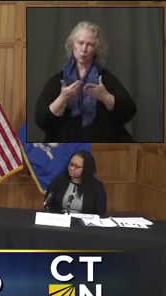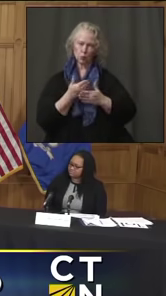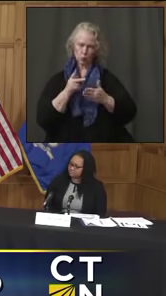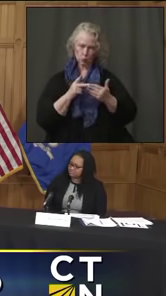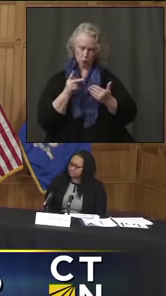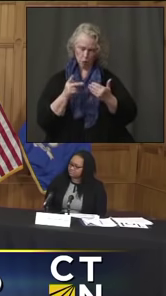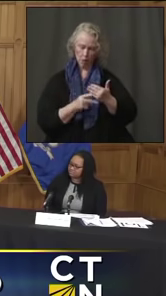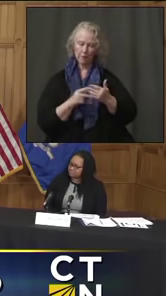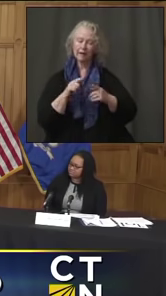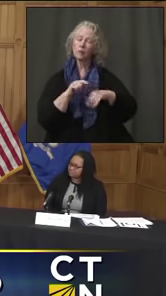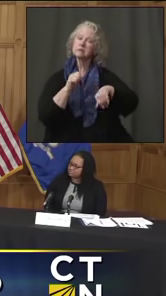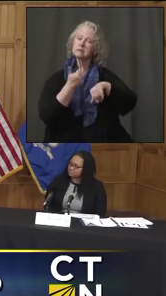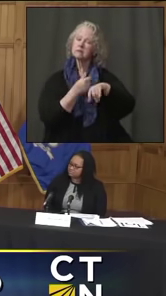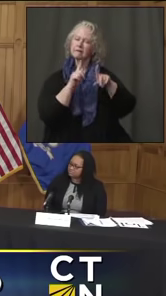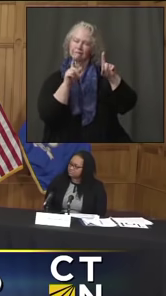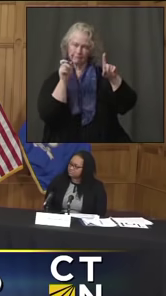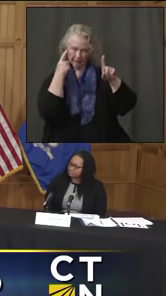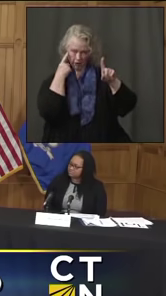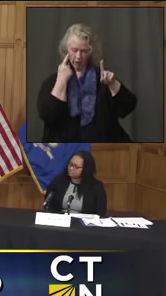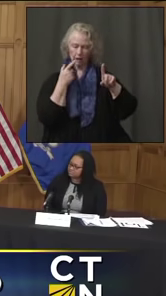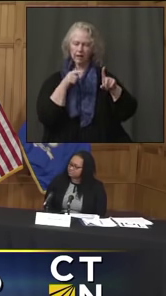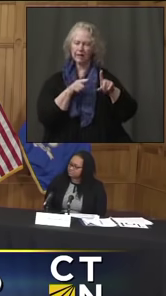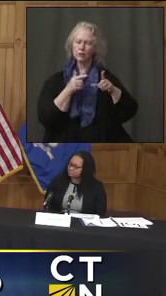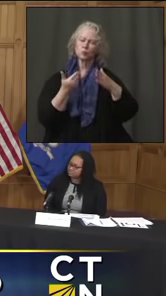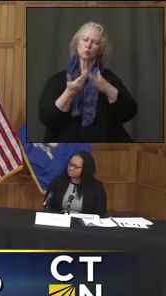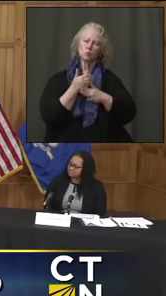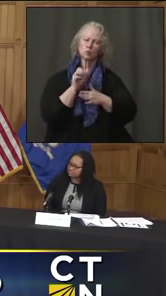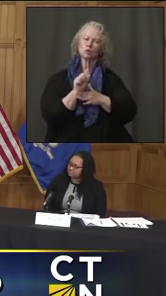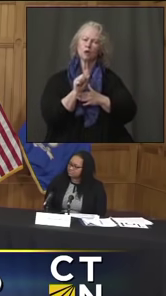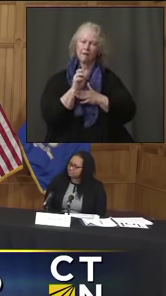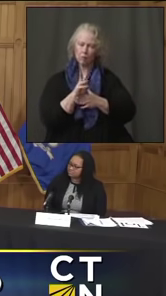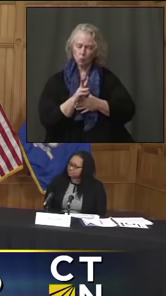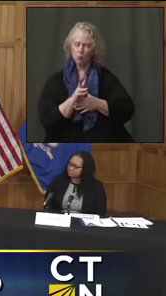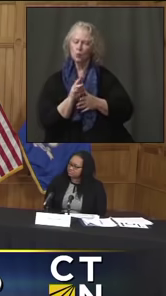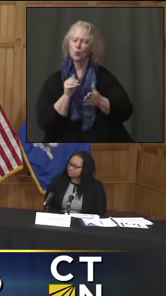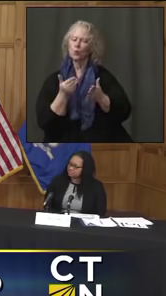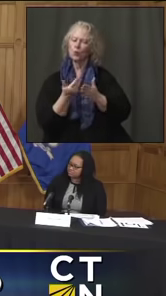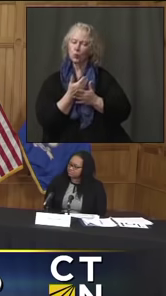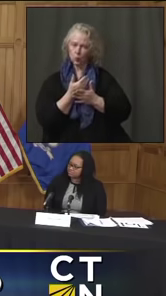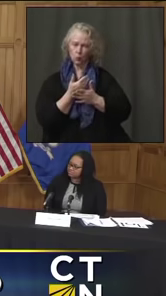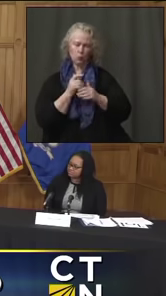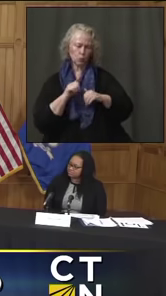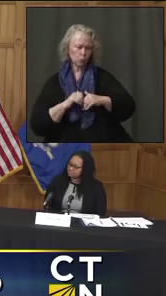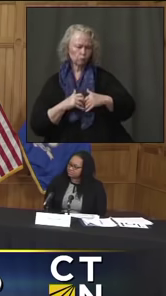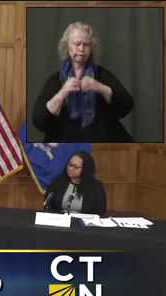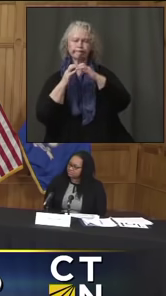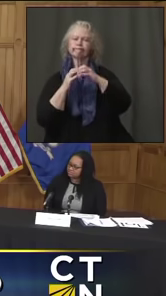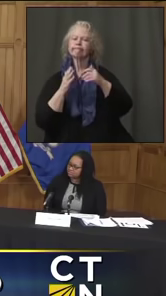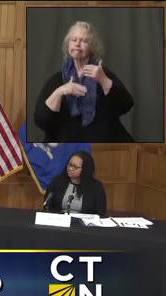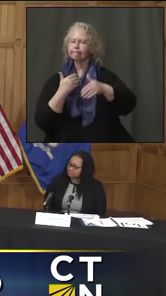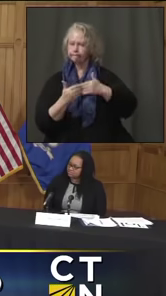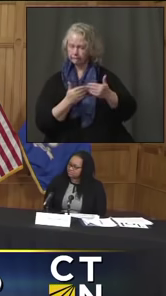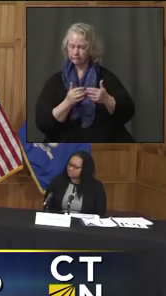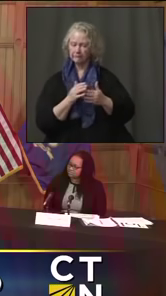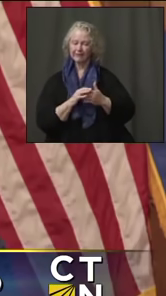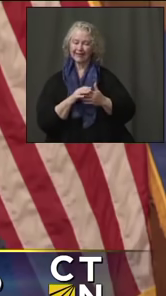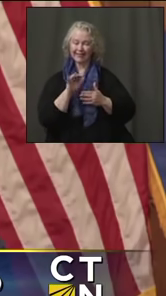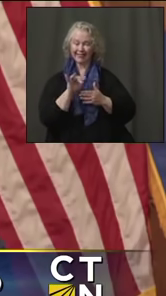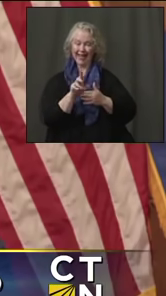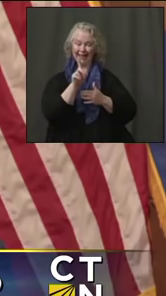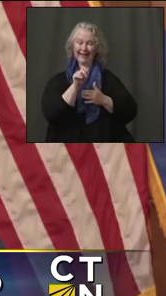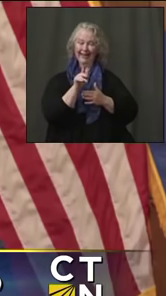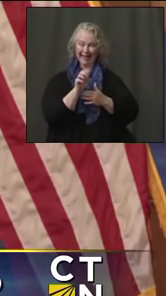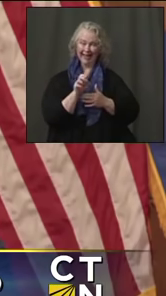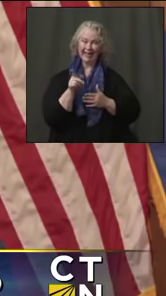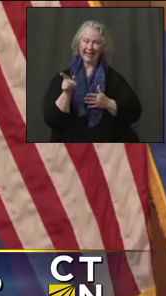developed by the federal government in terms of creating a new software, putting new resources to make sure that it's up and going. That date that you stated